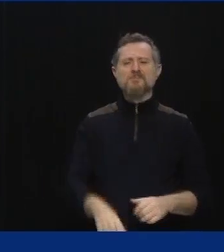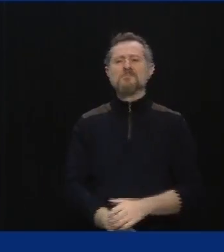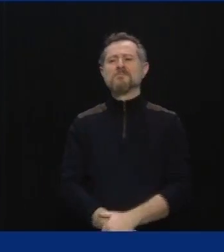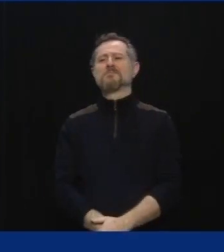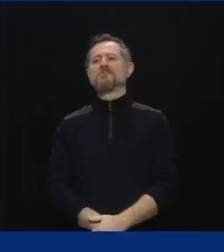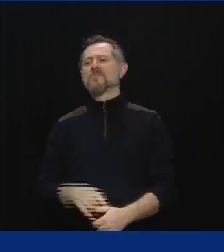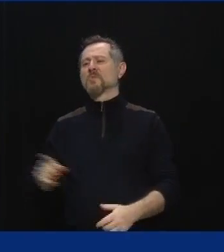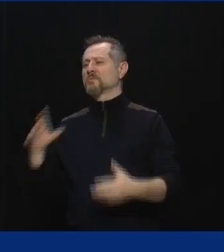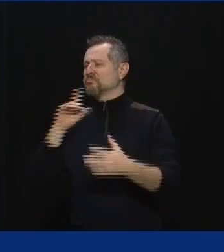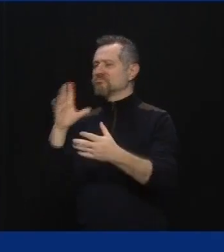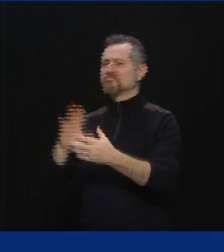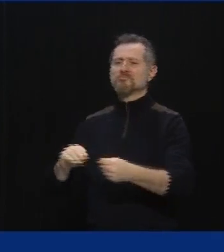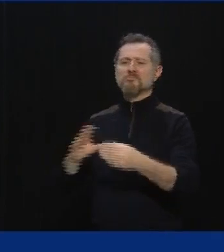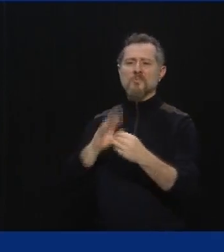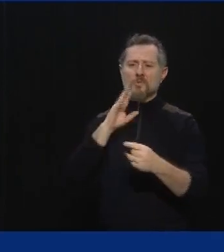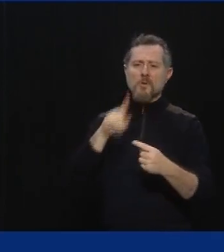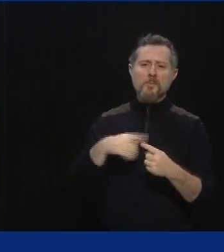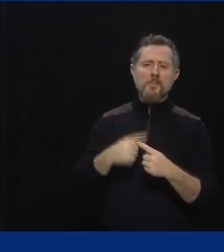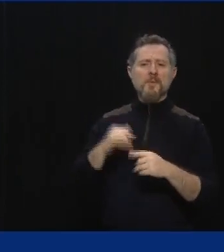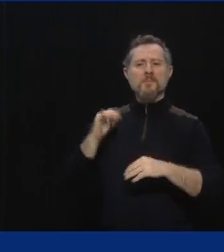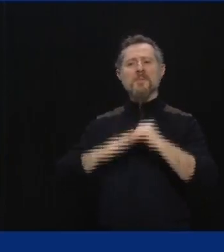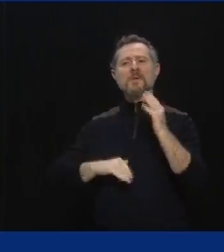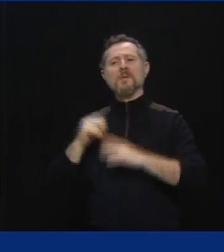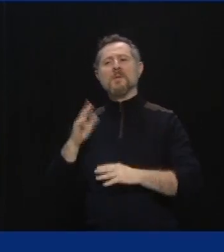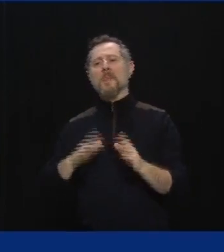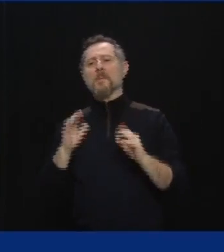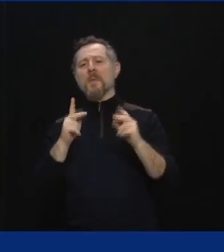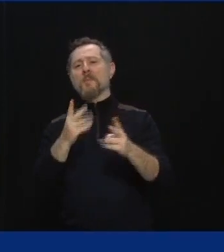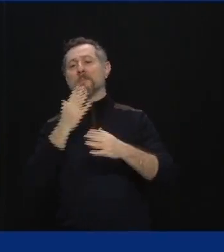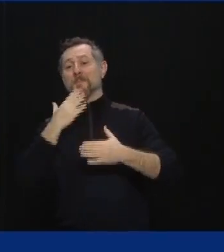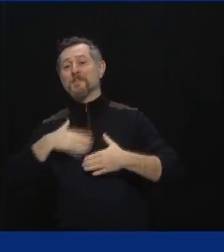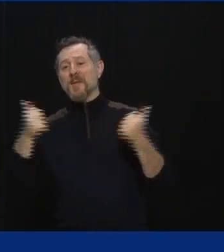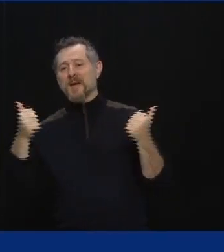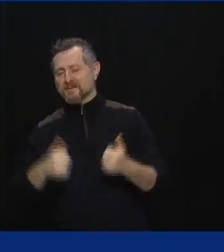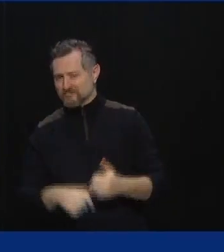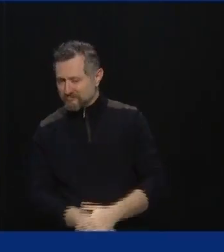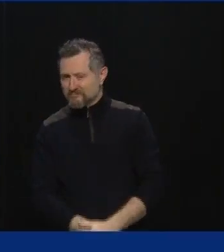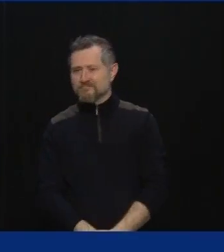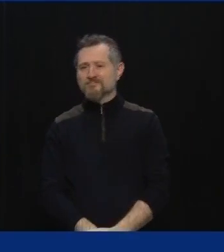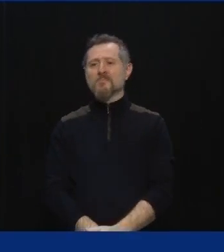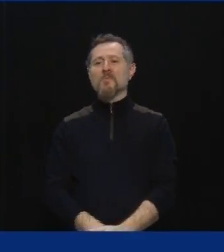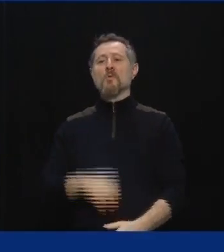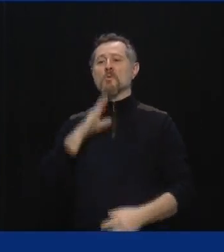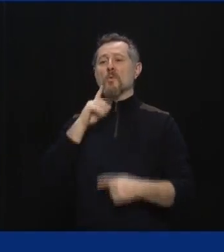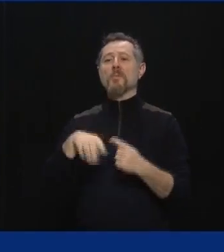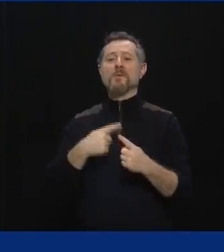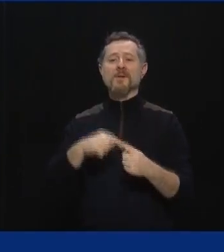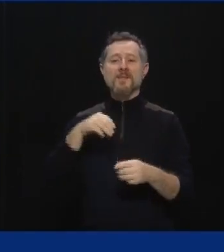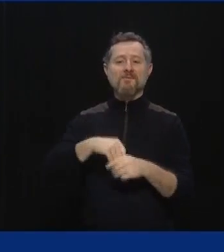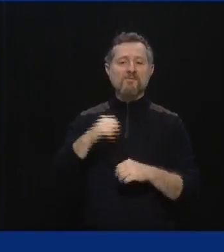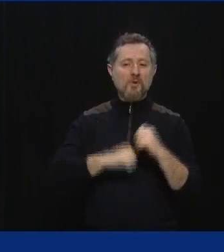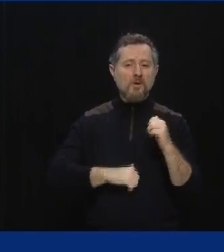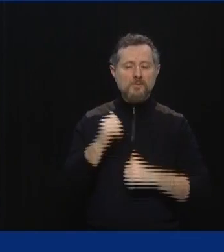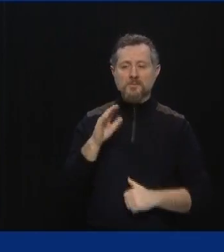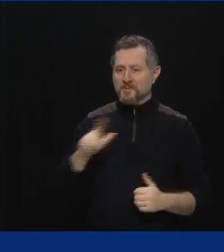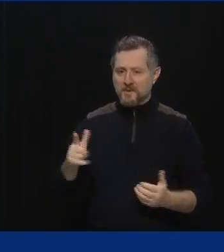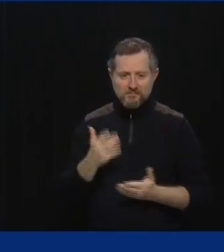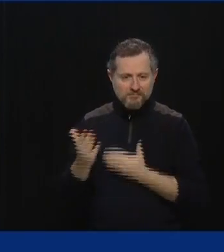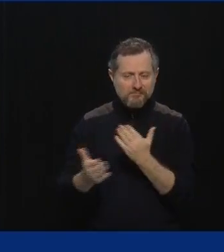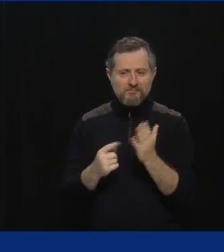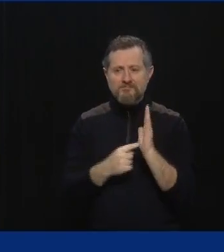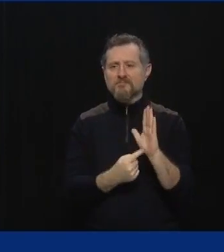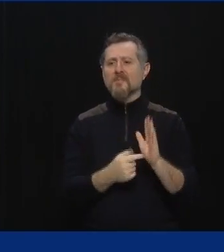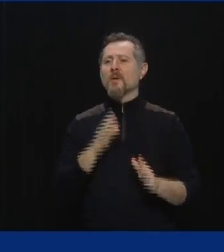talking about Build It Back Better, was instrumental in dealing with us when we dealt the infrastructure bill, which will also help